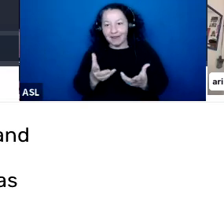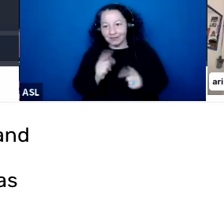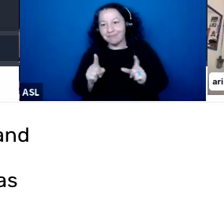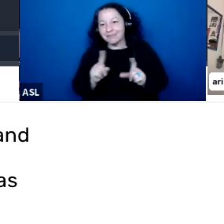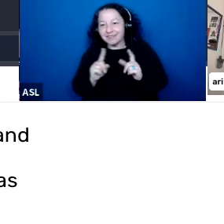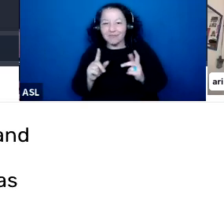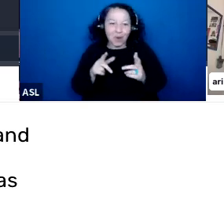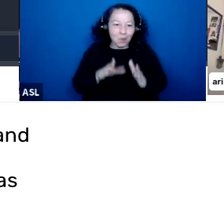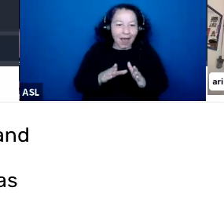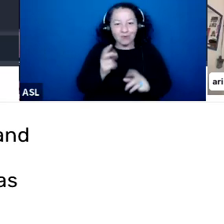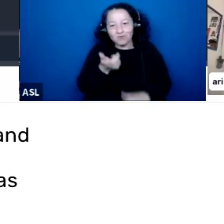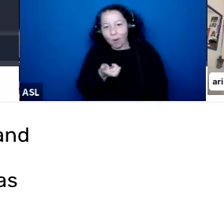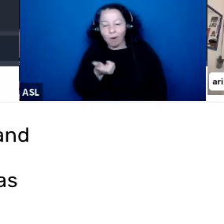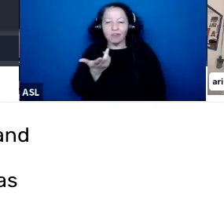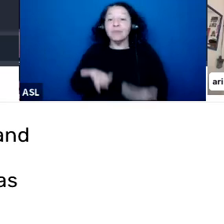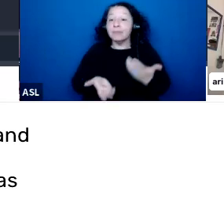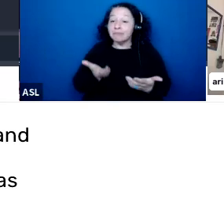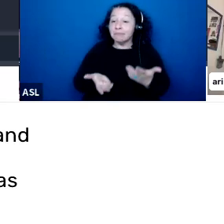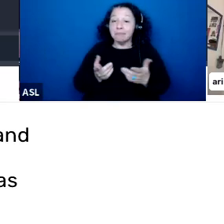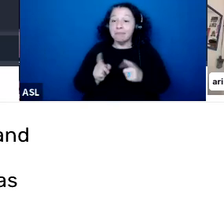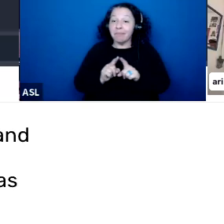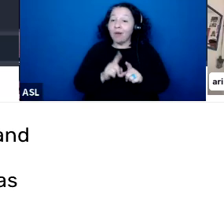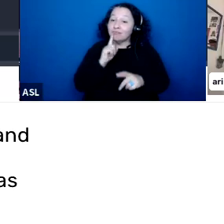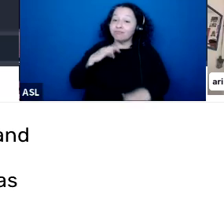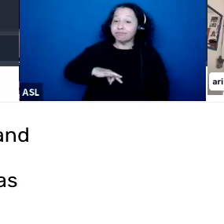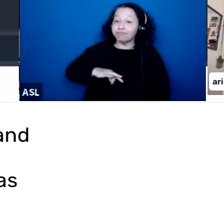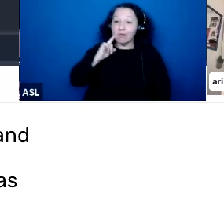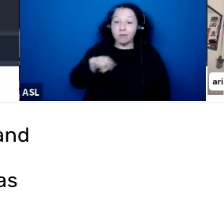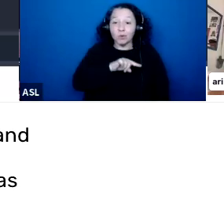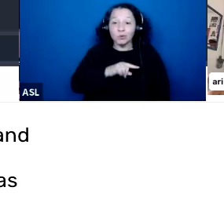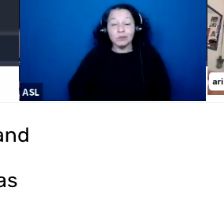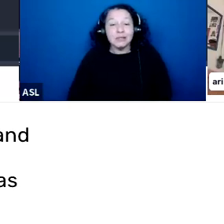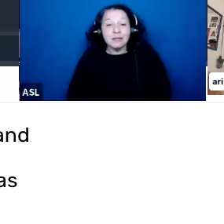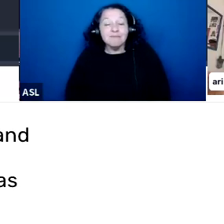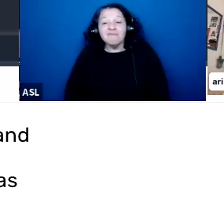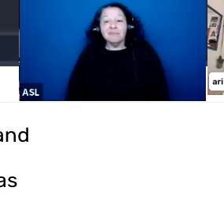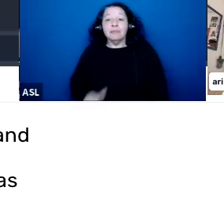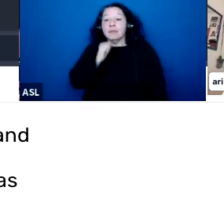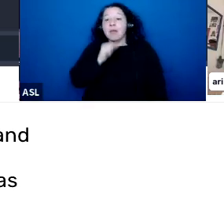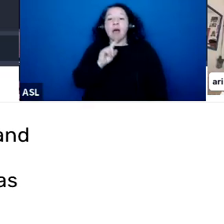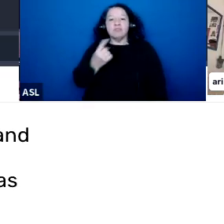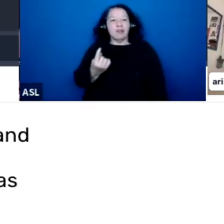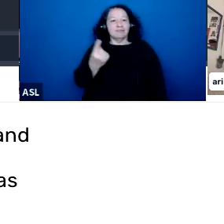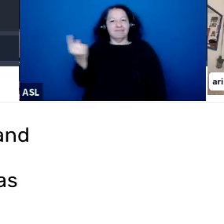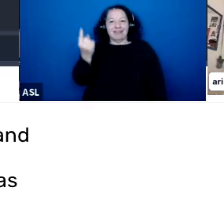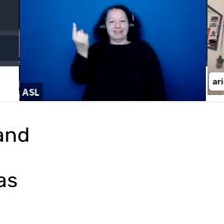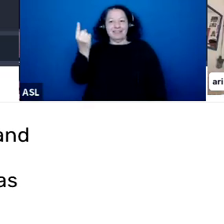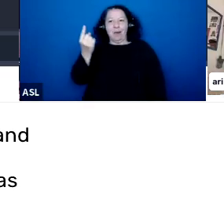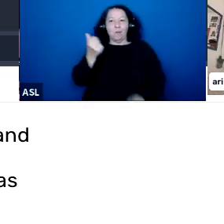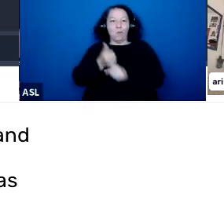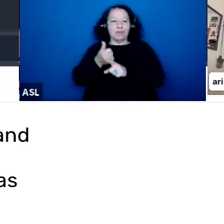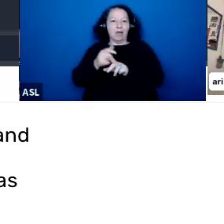the same information but in a different format. That might be also very useful, not just